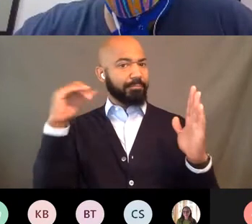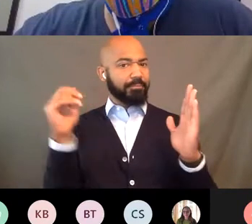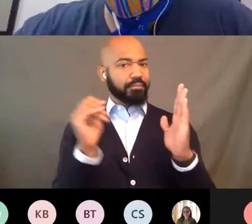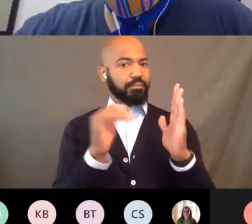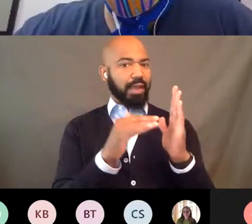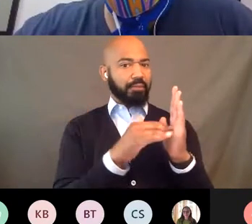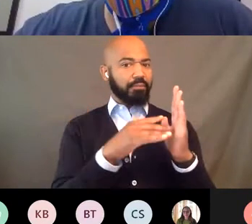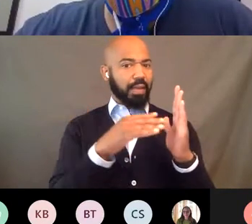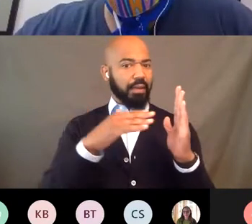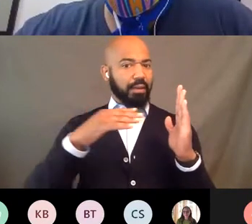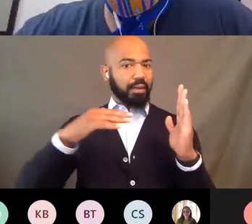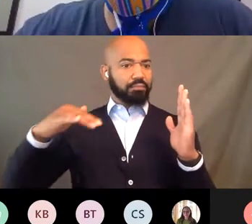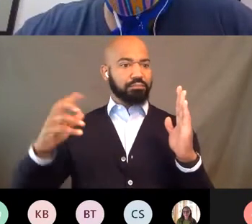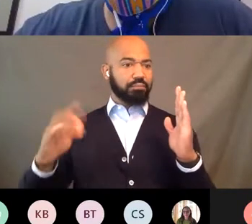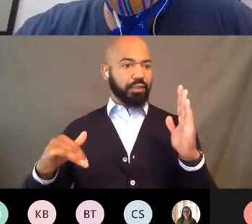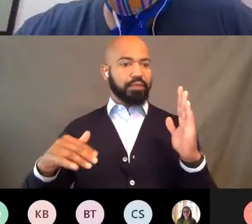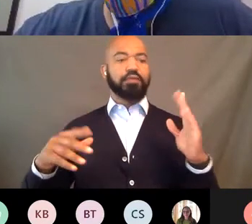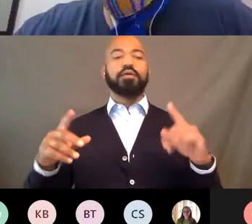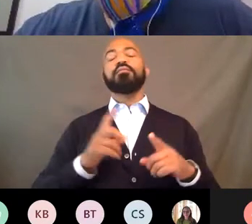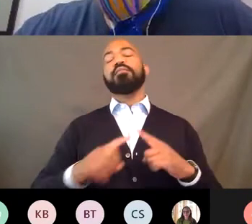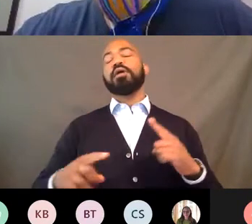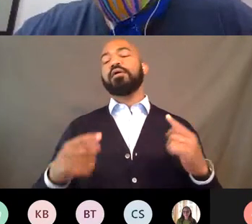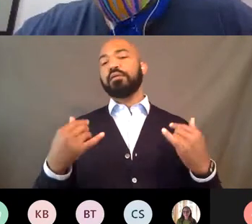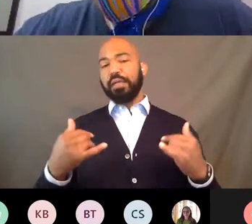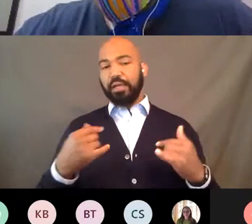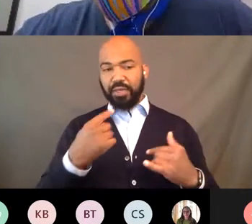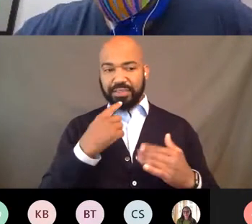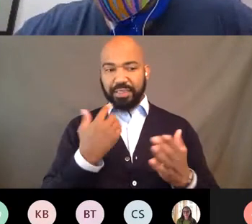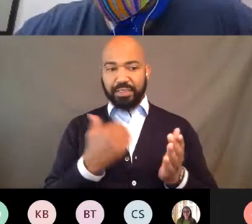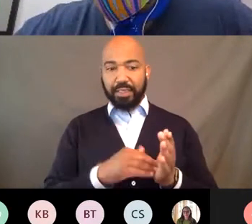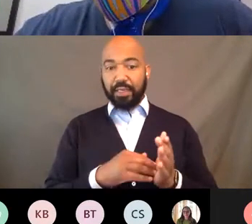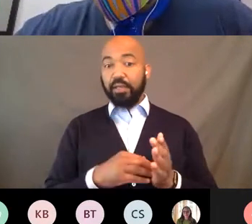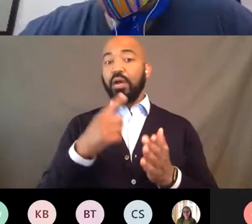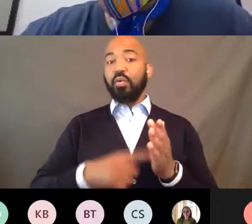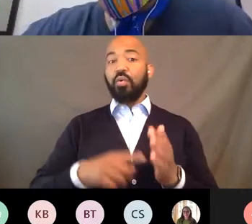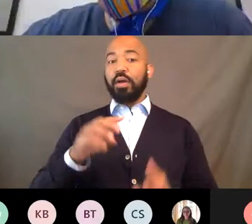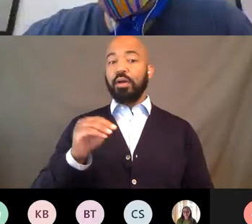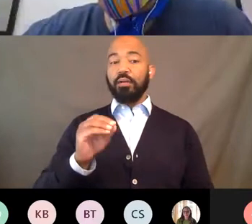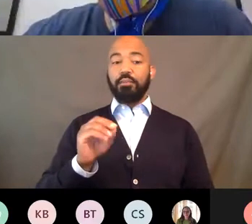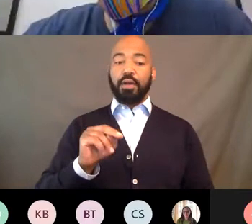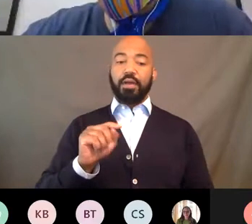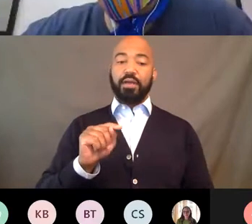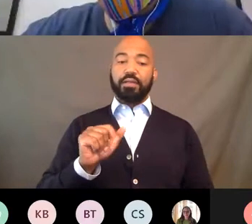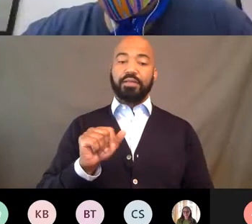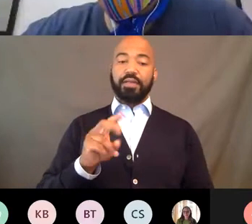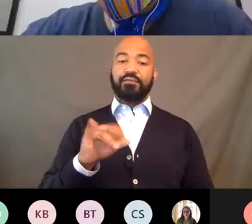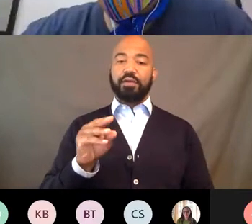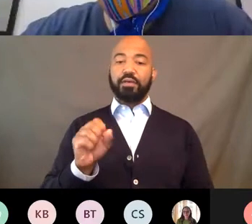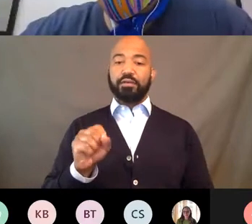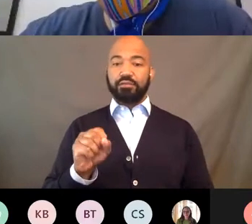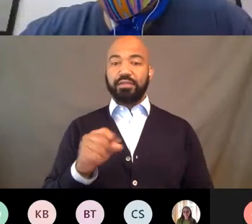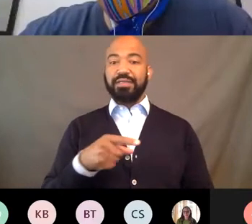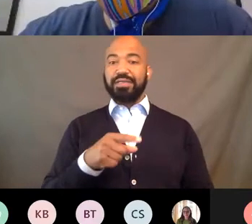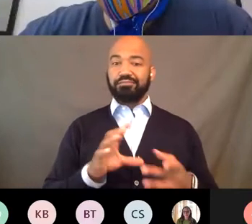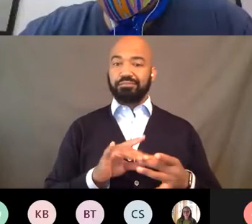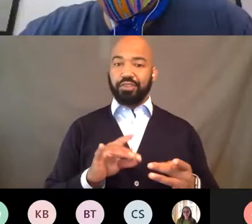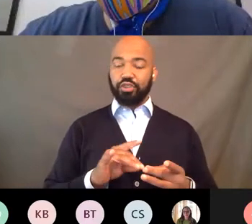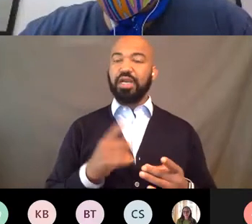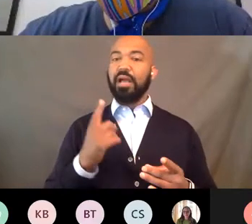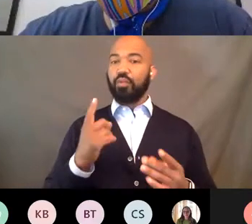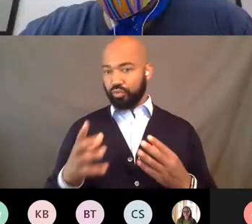Yeah, I want to say again, echo what Montavious mentioned, and thank you again for this really important